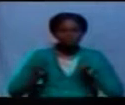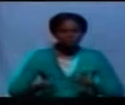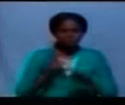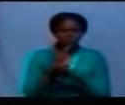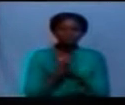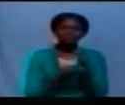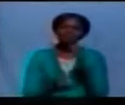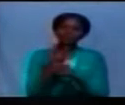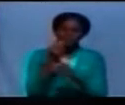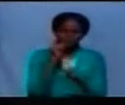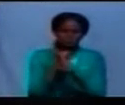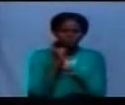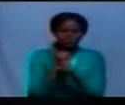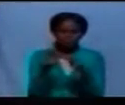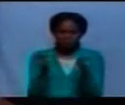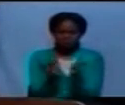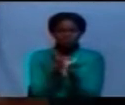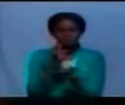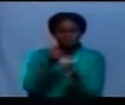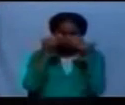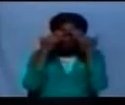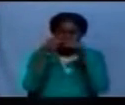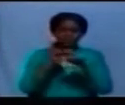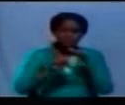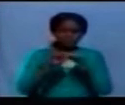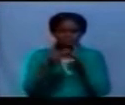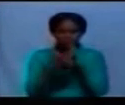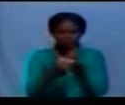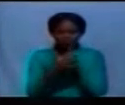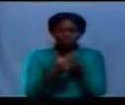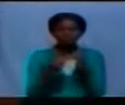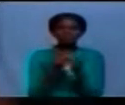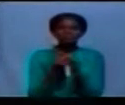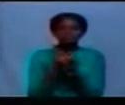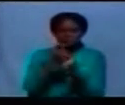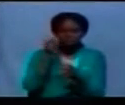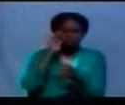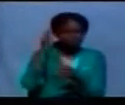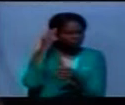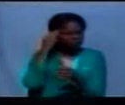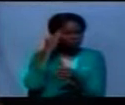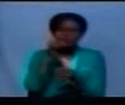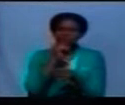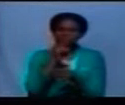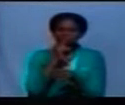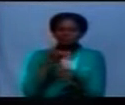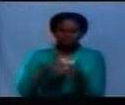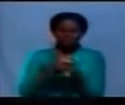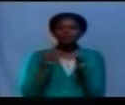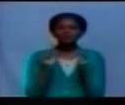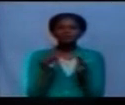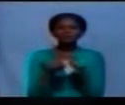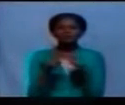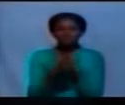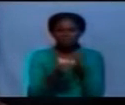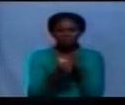they go into the work, they graduate into the working stream. At least they would have known and appreciate the importance of saving.